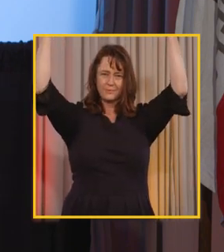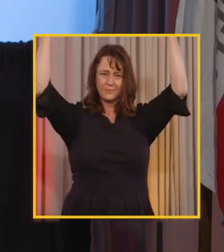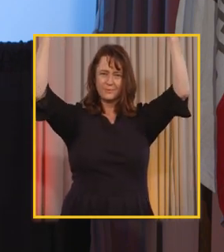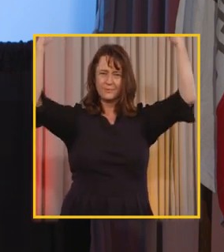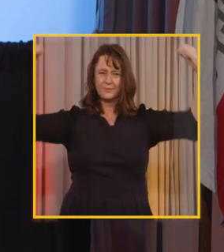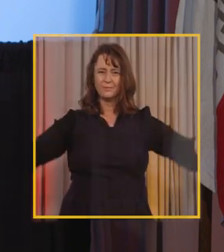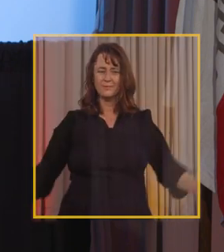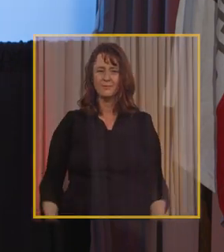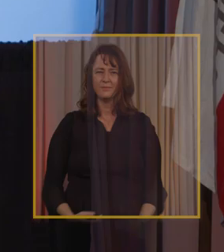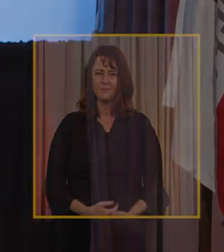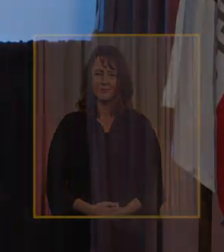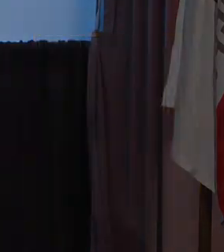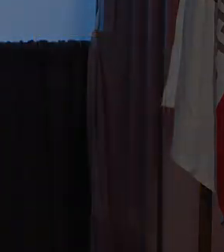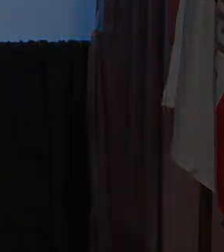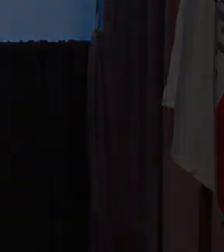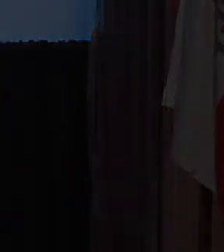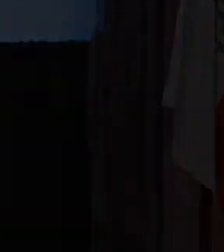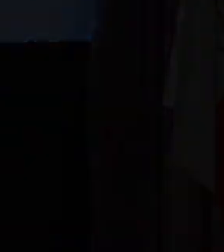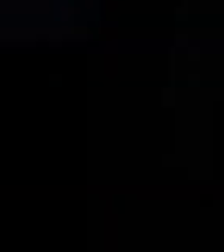brave.